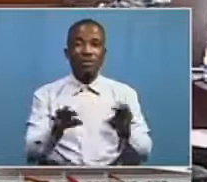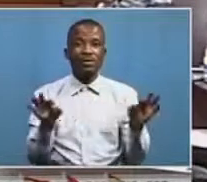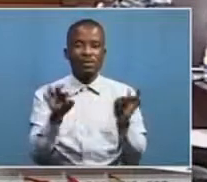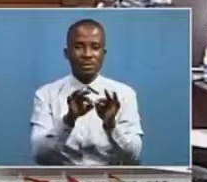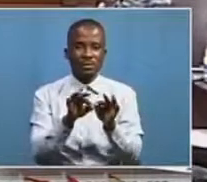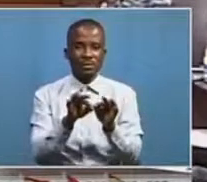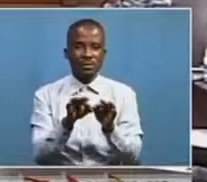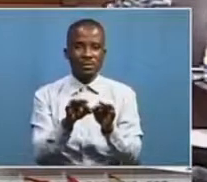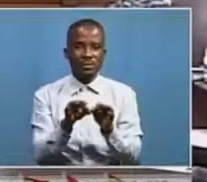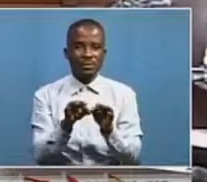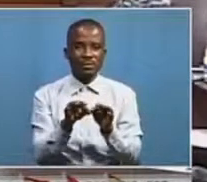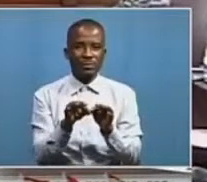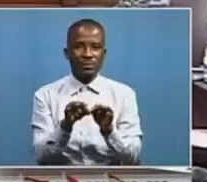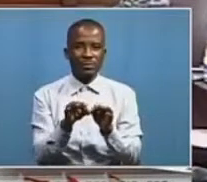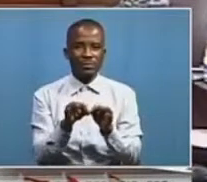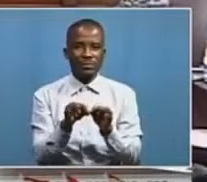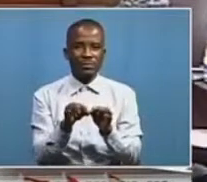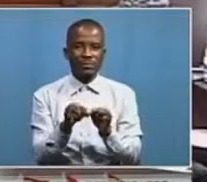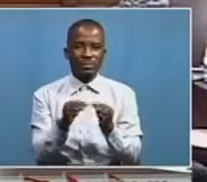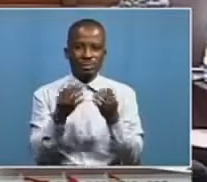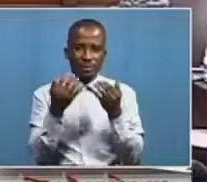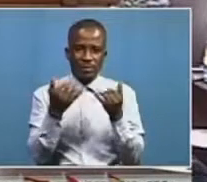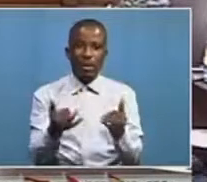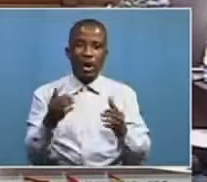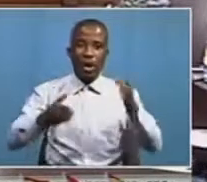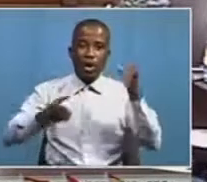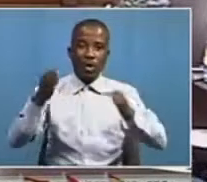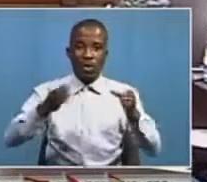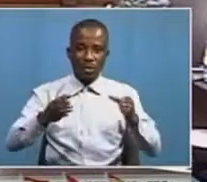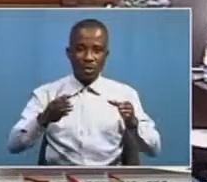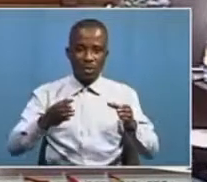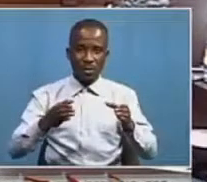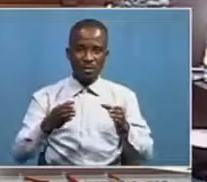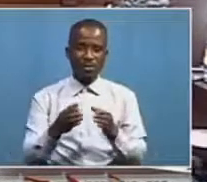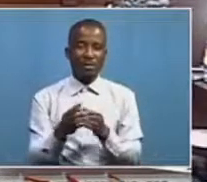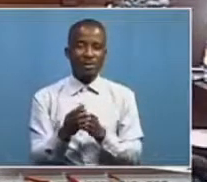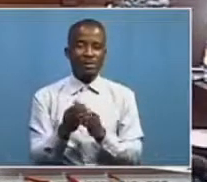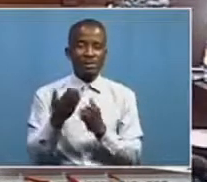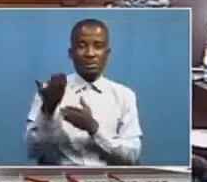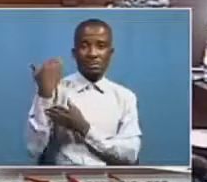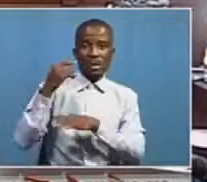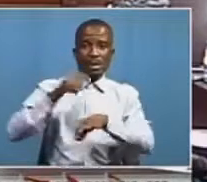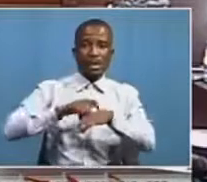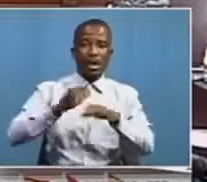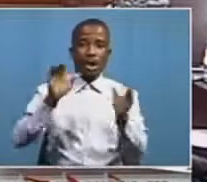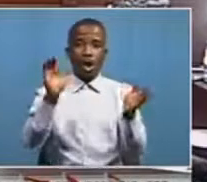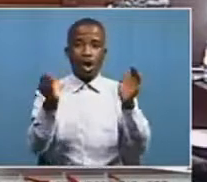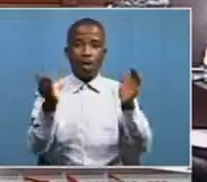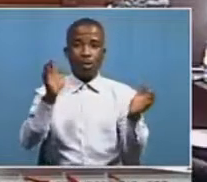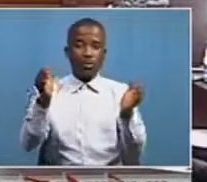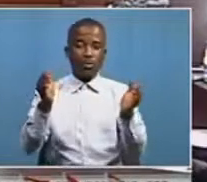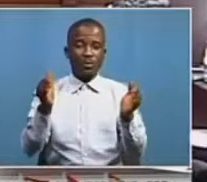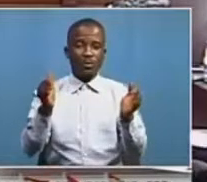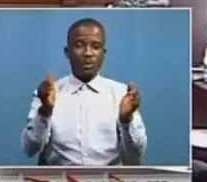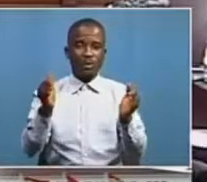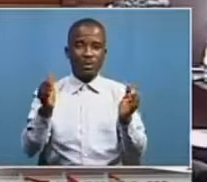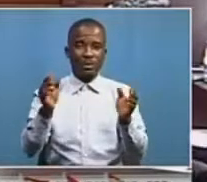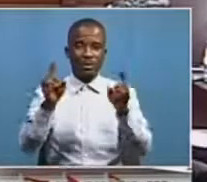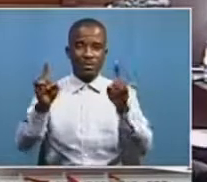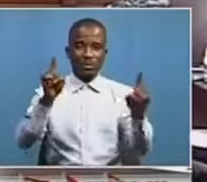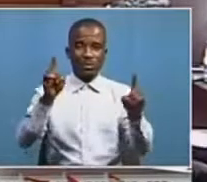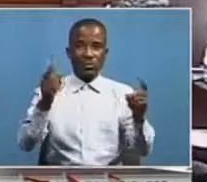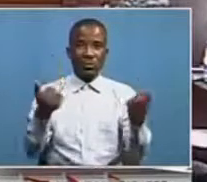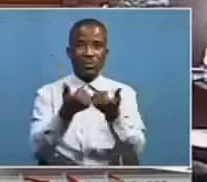non-existence. End of quote. As was held by this court per edition JAC in Accra vs. Pega